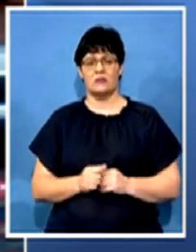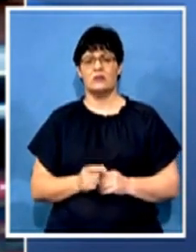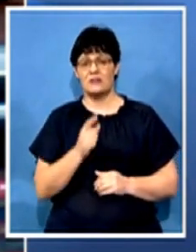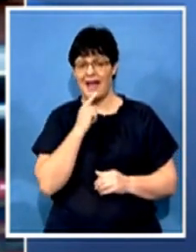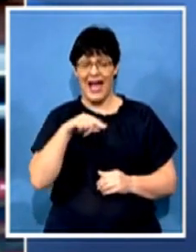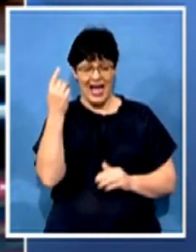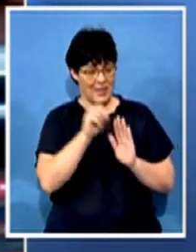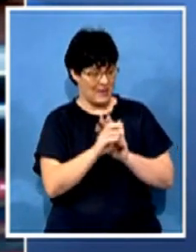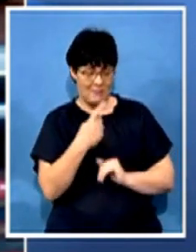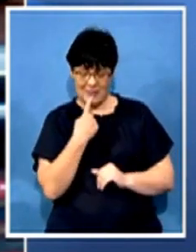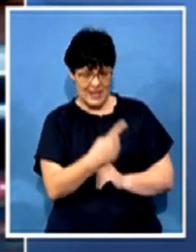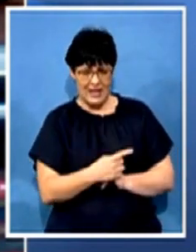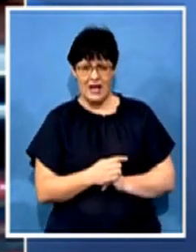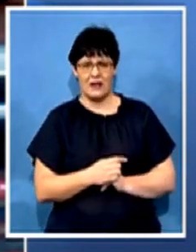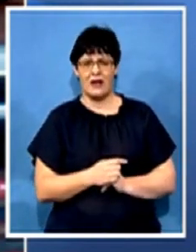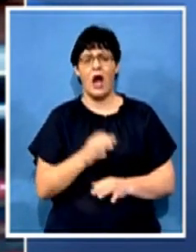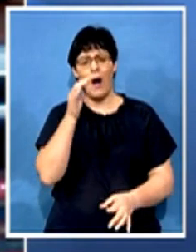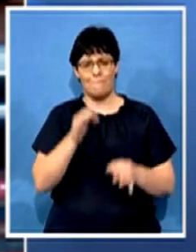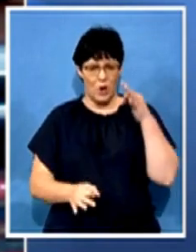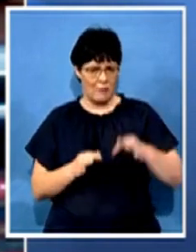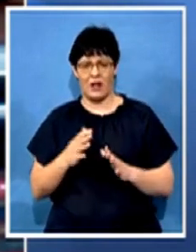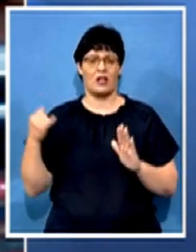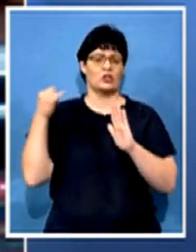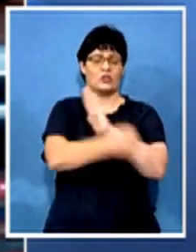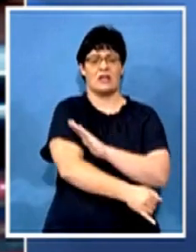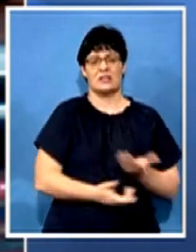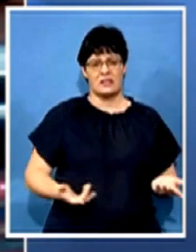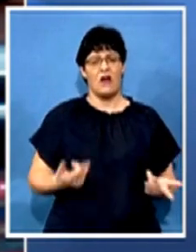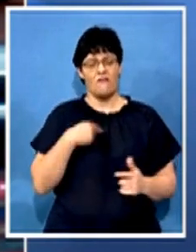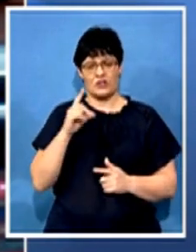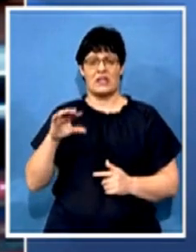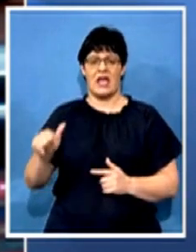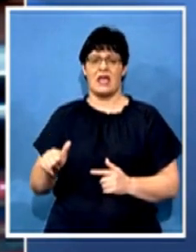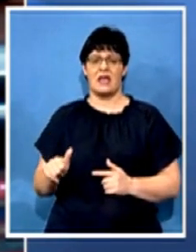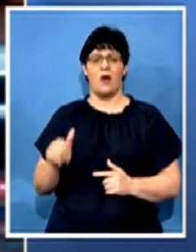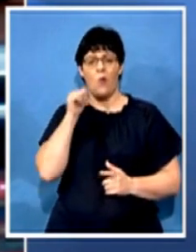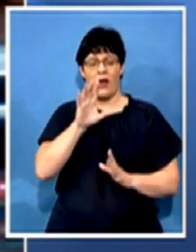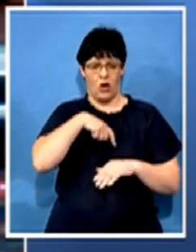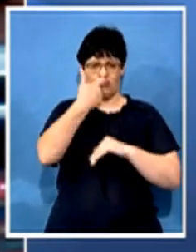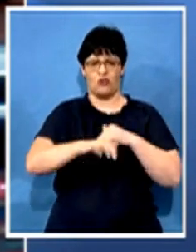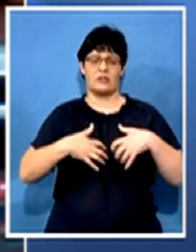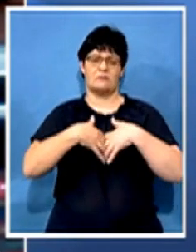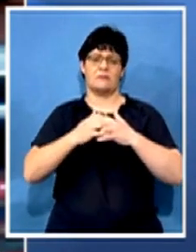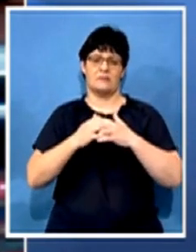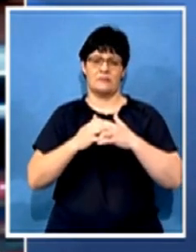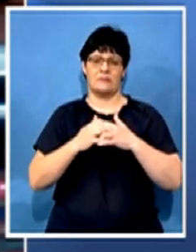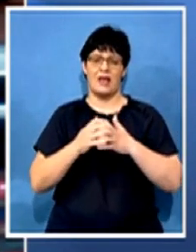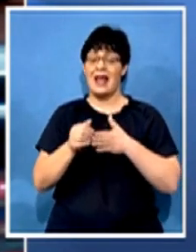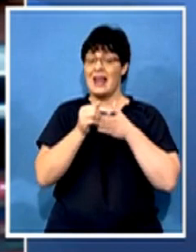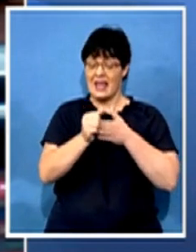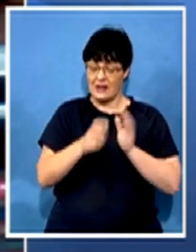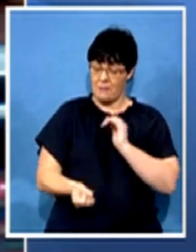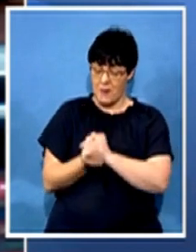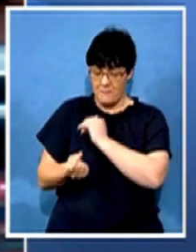political suicide on the side of the DA when it had this Congress, and then the leaders that emerged were predominantly white. At